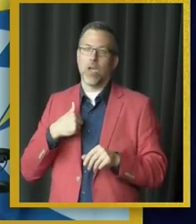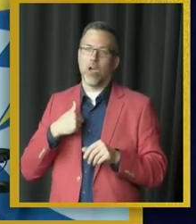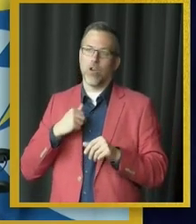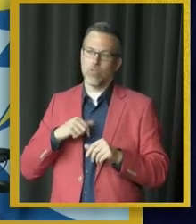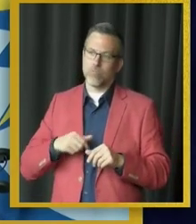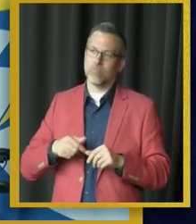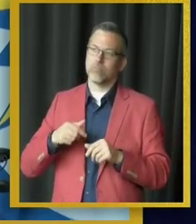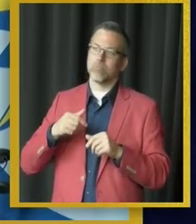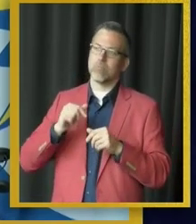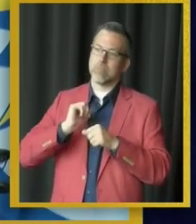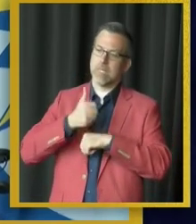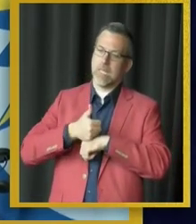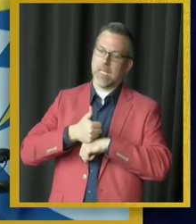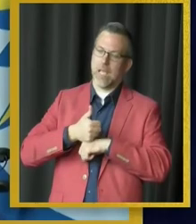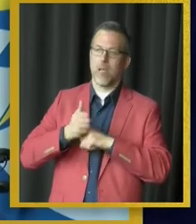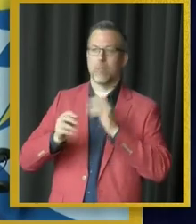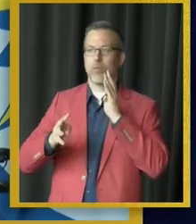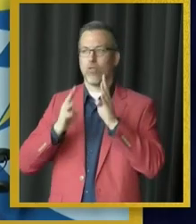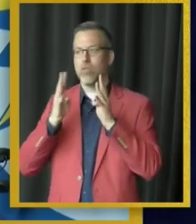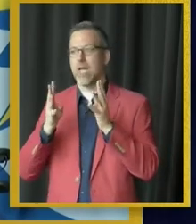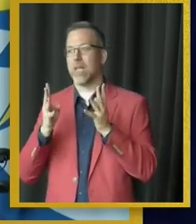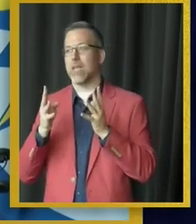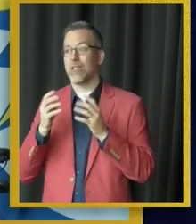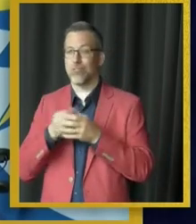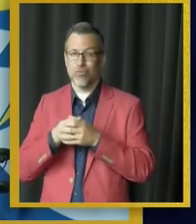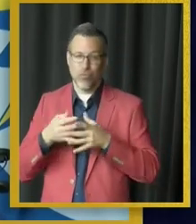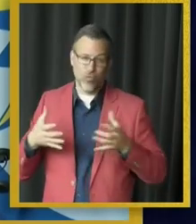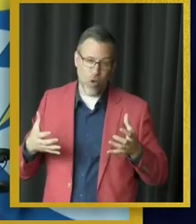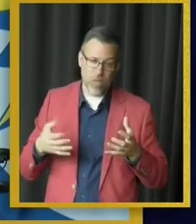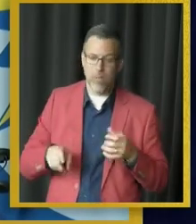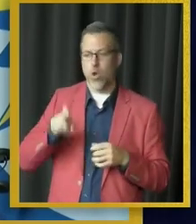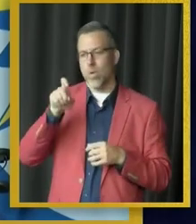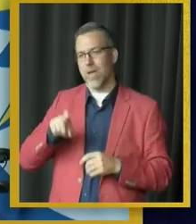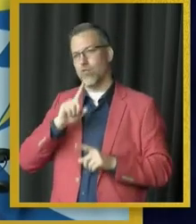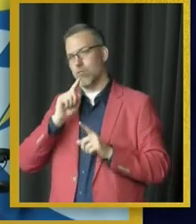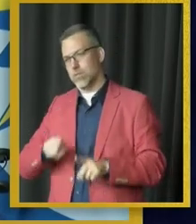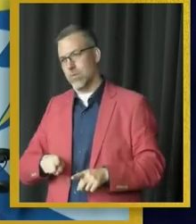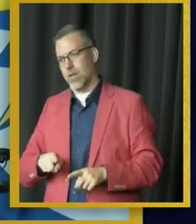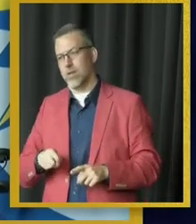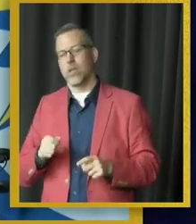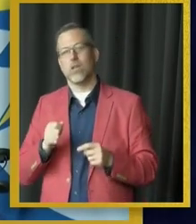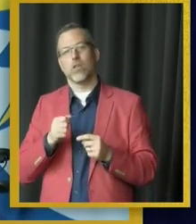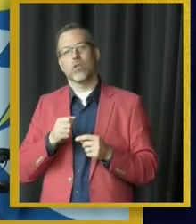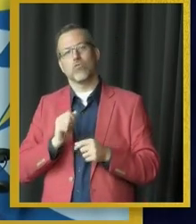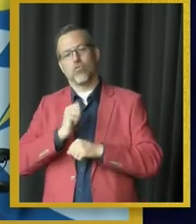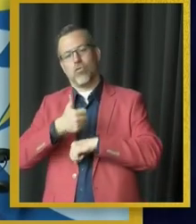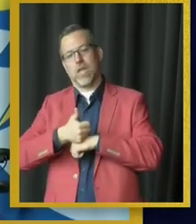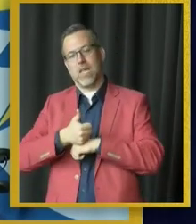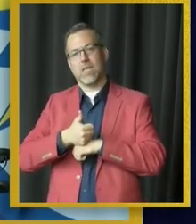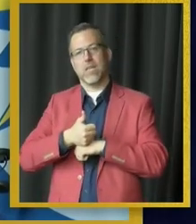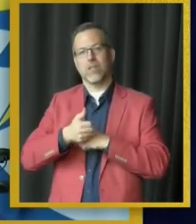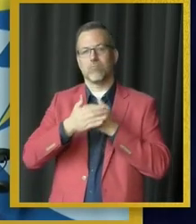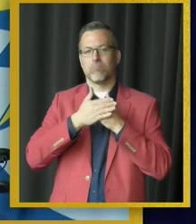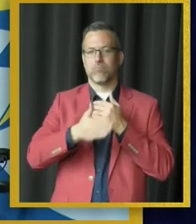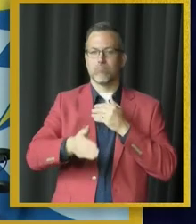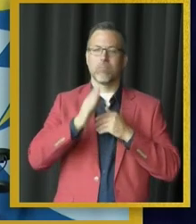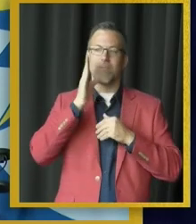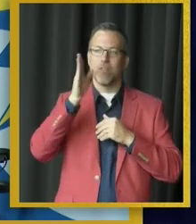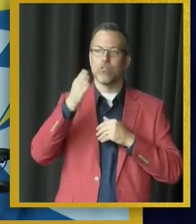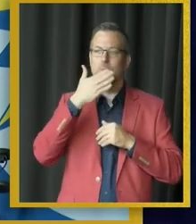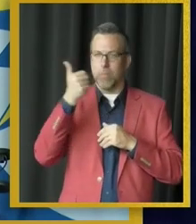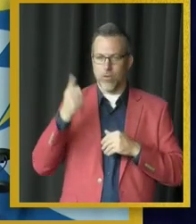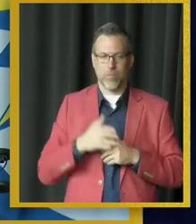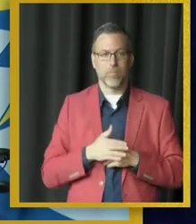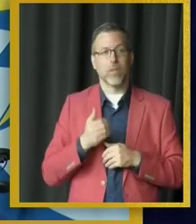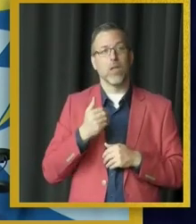by creating, that are created by growth, but we have to respond to them, creating a platform for the next generation. We've